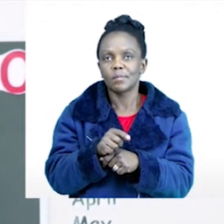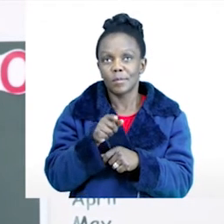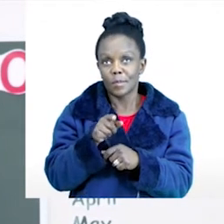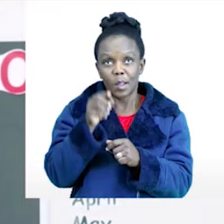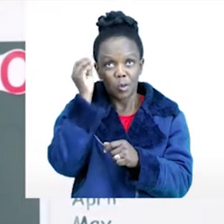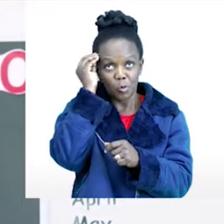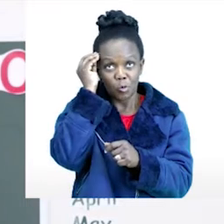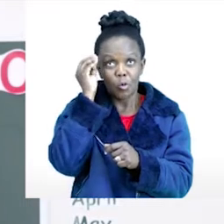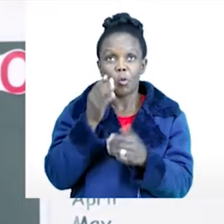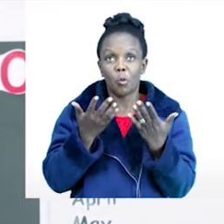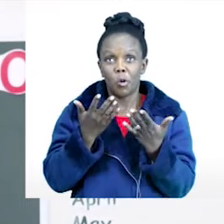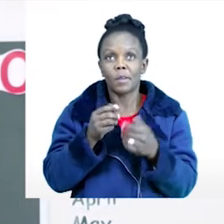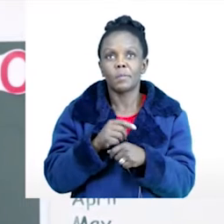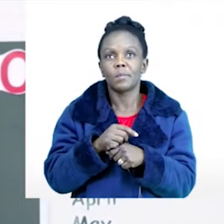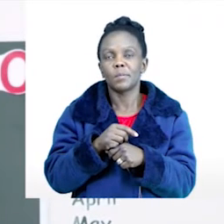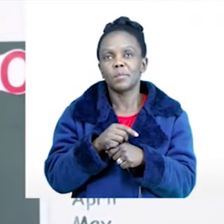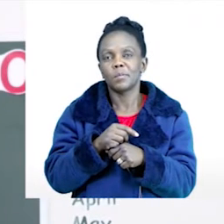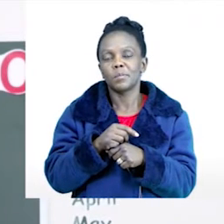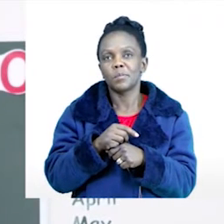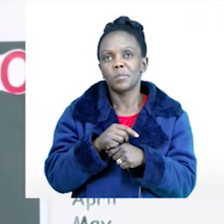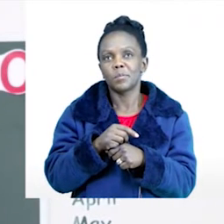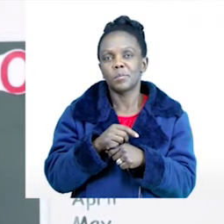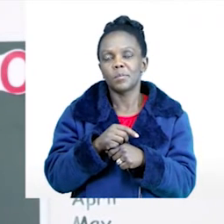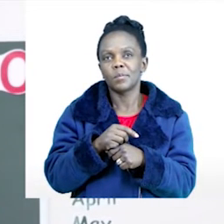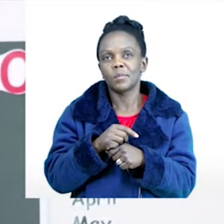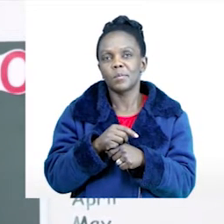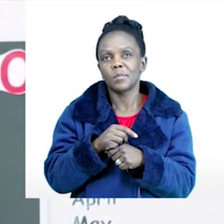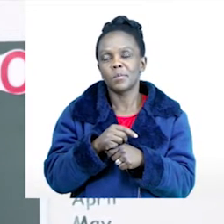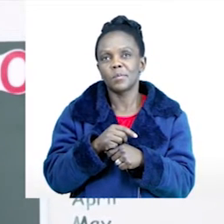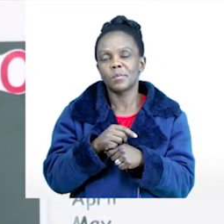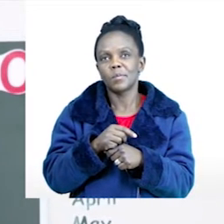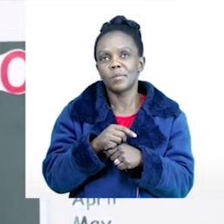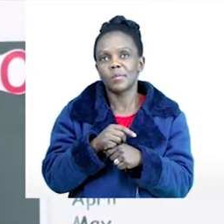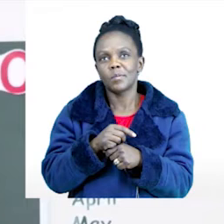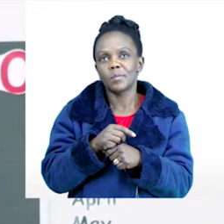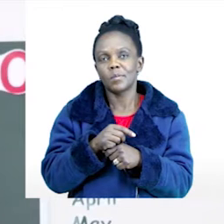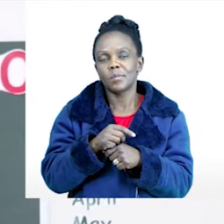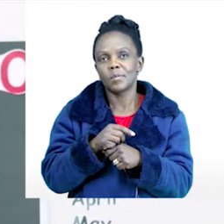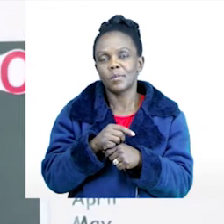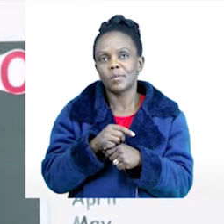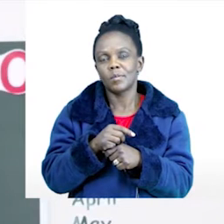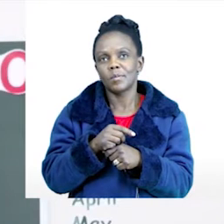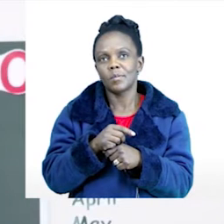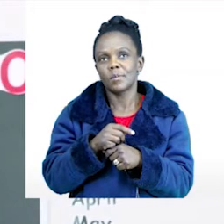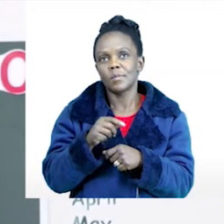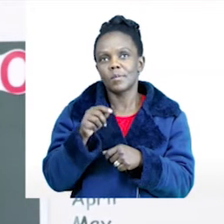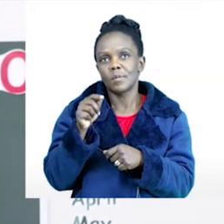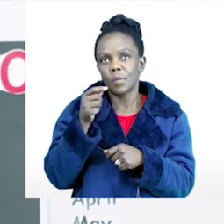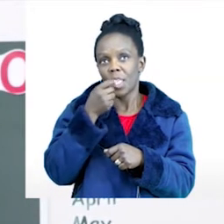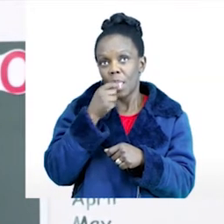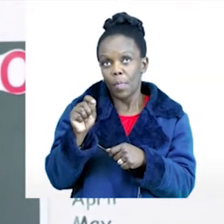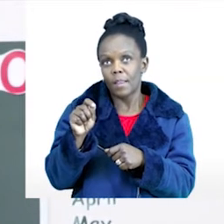dot is the next one. Right here, where we started. So I'd like you to also take your